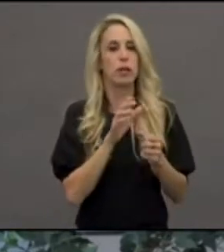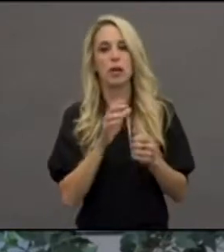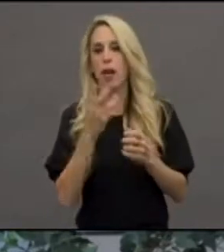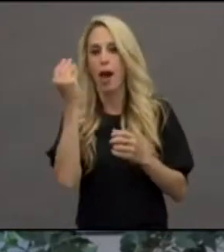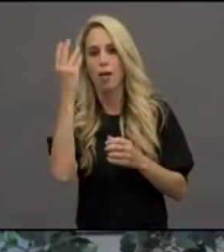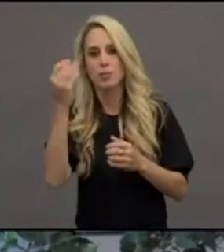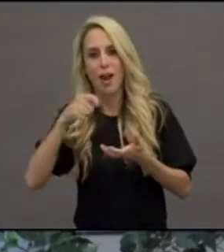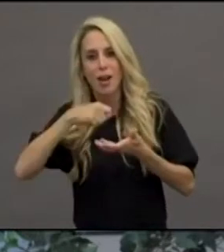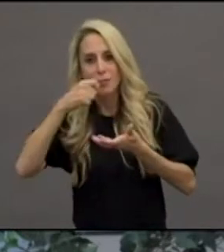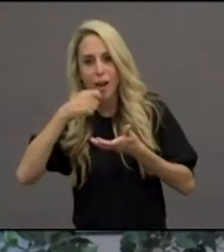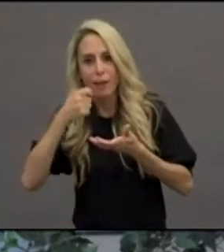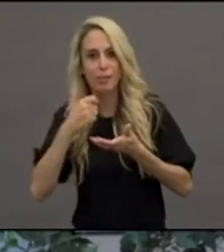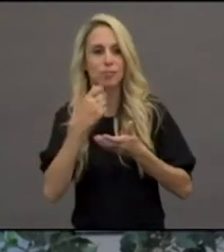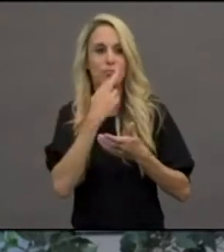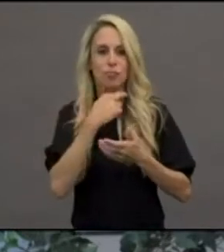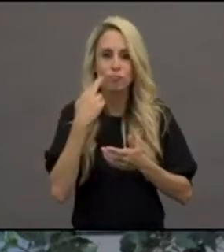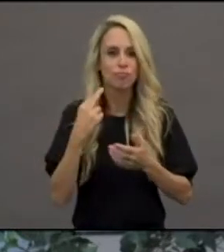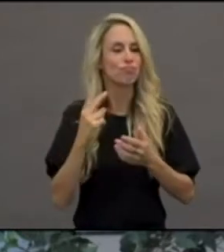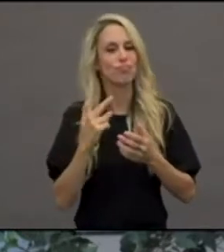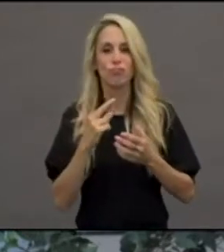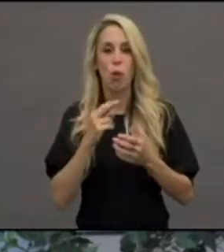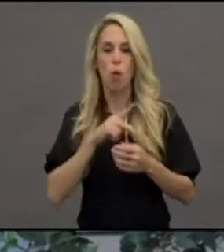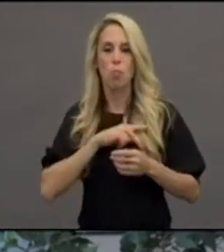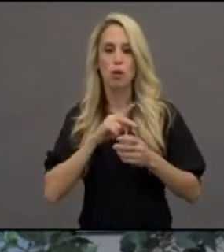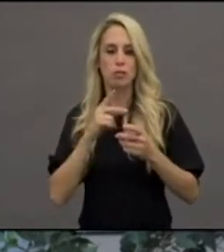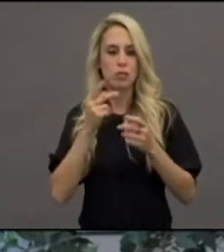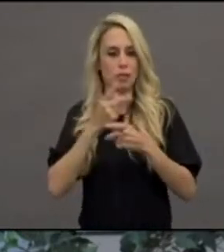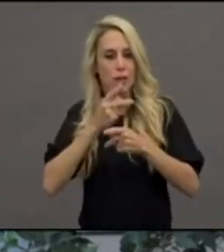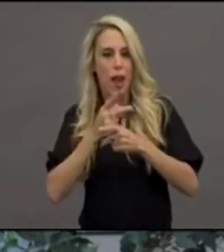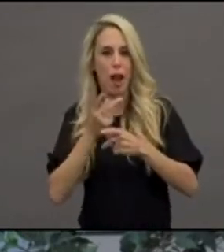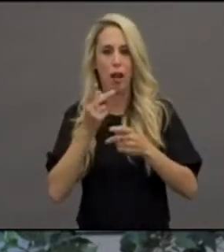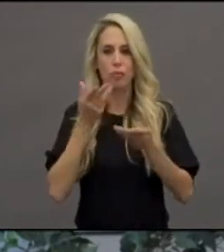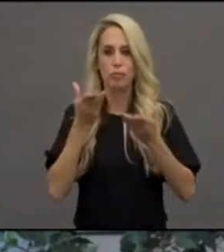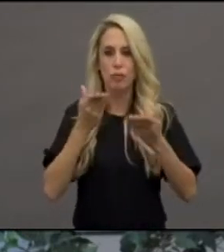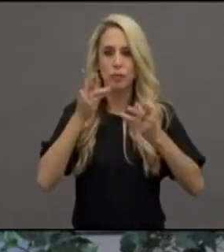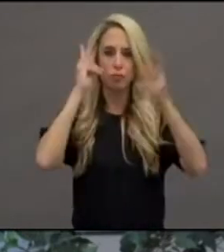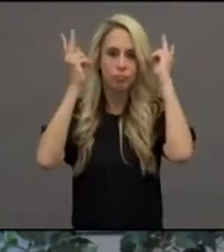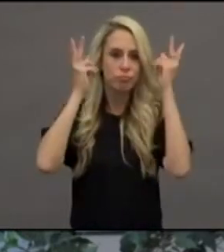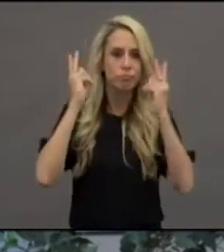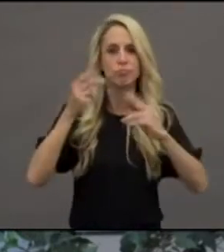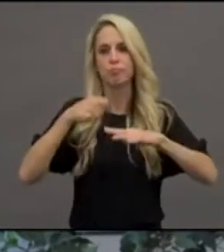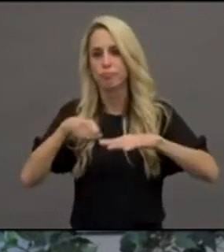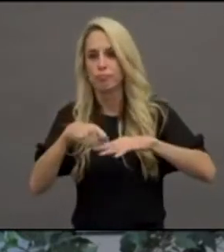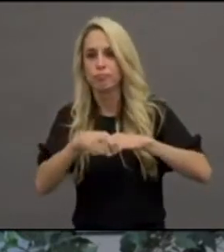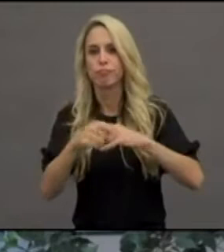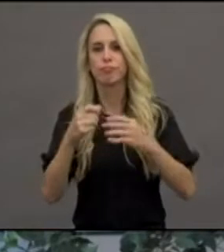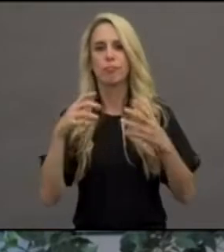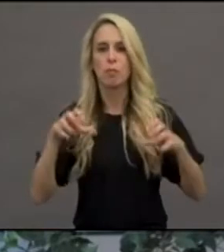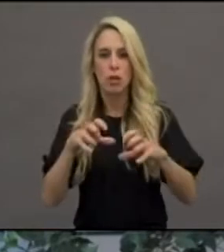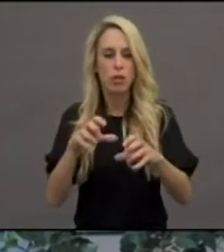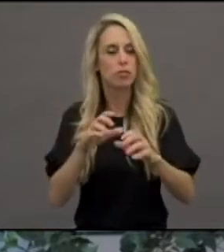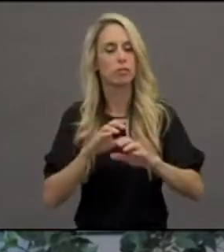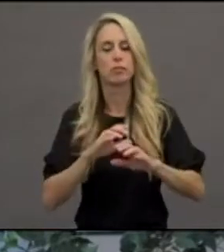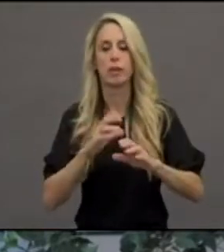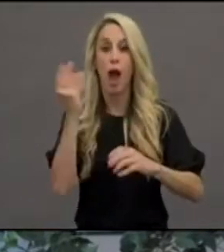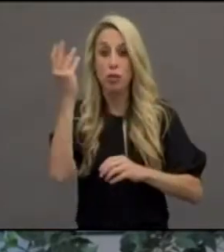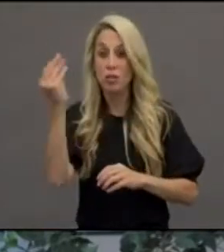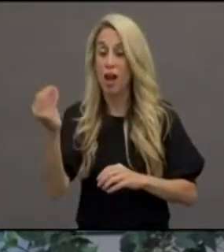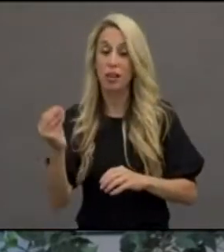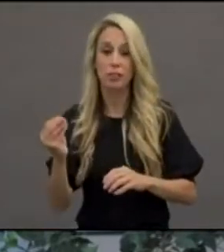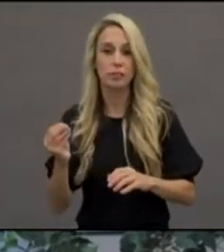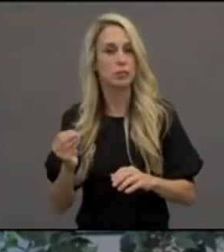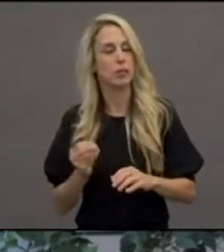not recommended. Also, personal care services, which haircuts and nail salons, massages being done